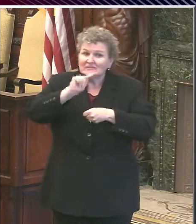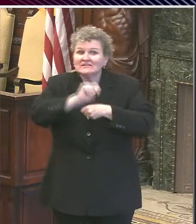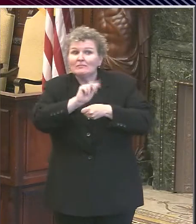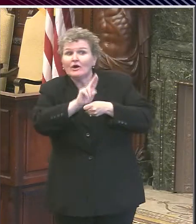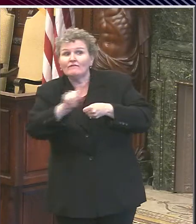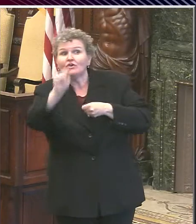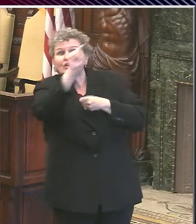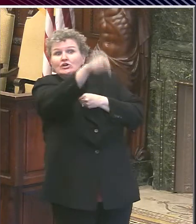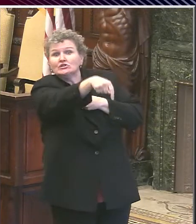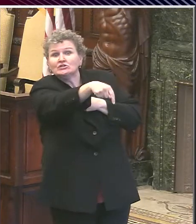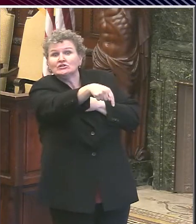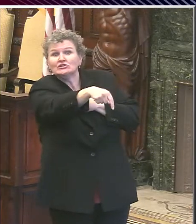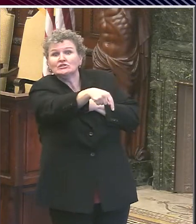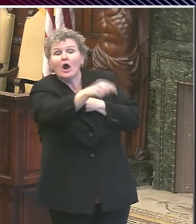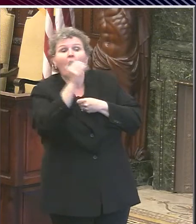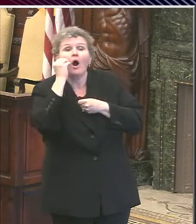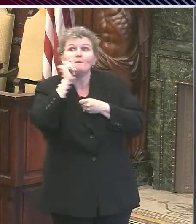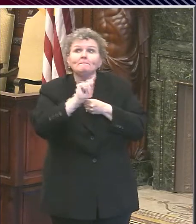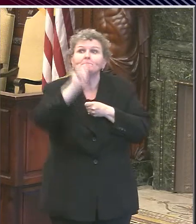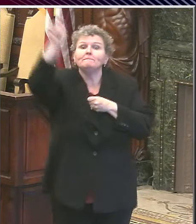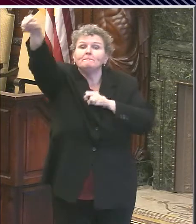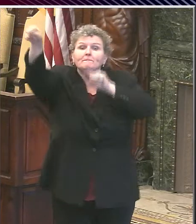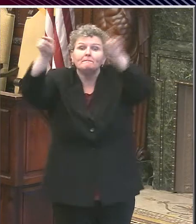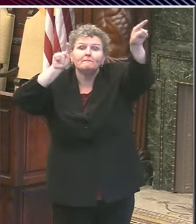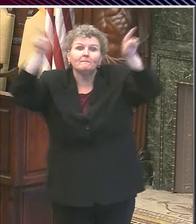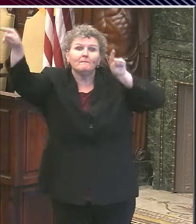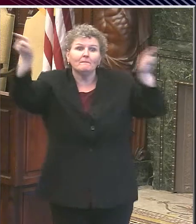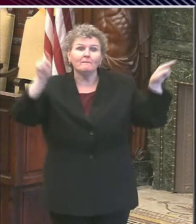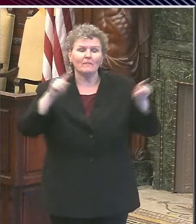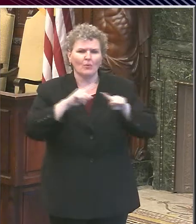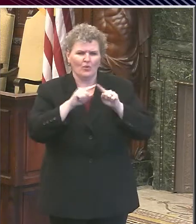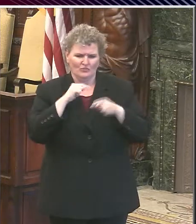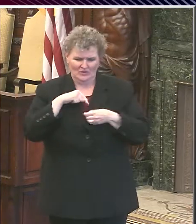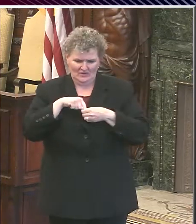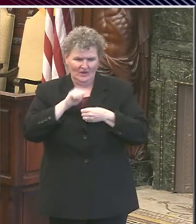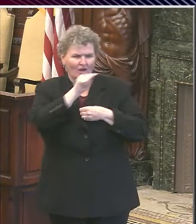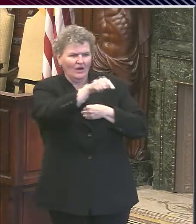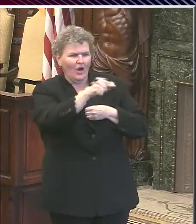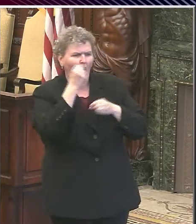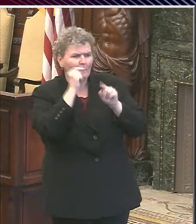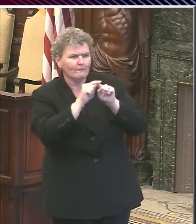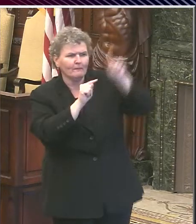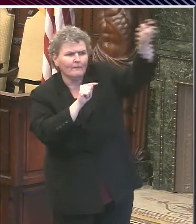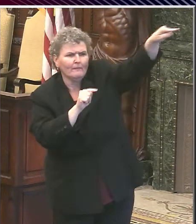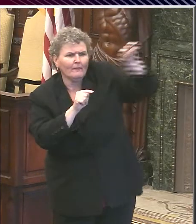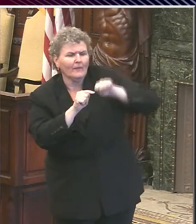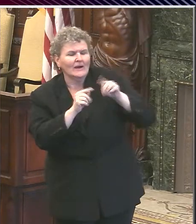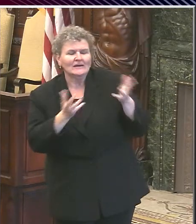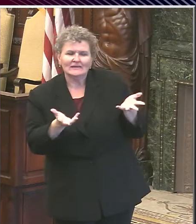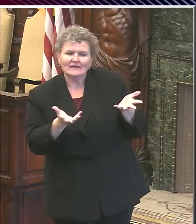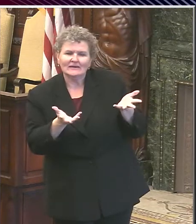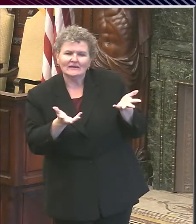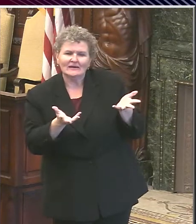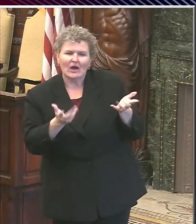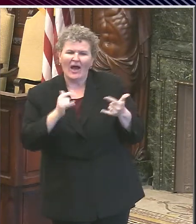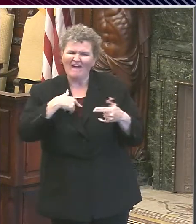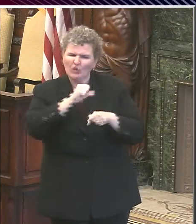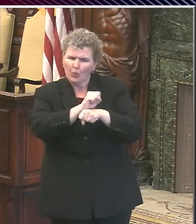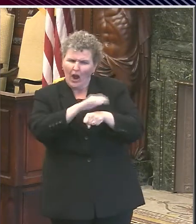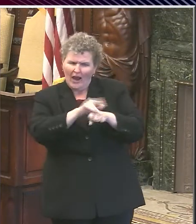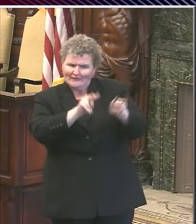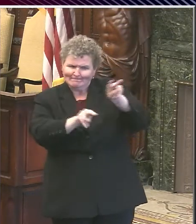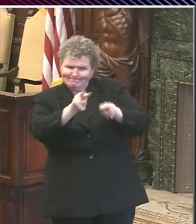their home addresses when they're getting tested, so they're not accounted for in our data yet. We're working to identify those Temple students in our data